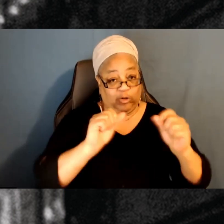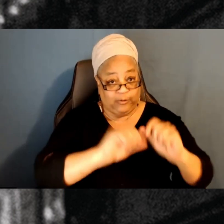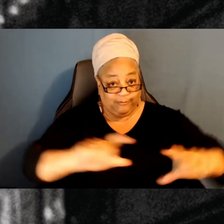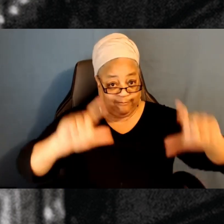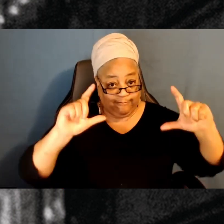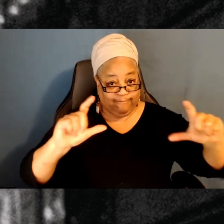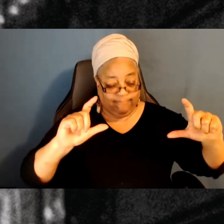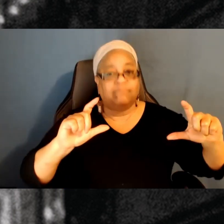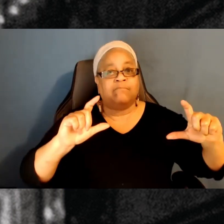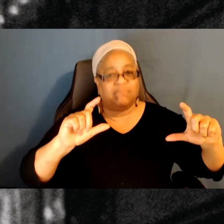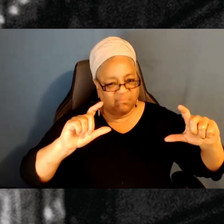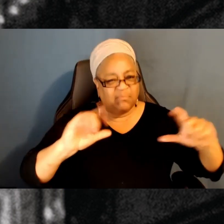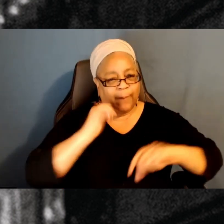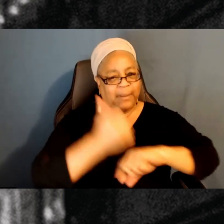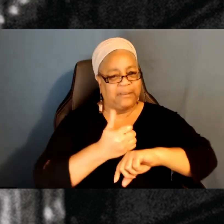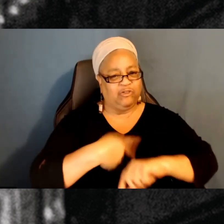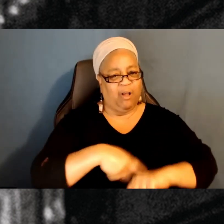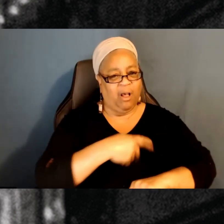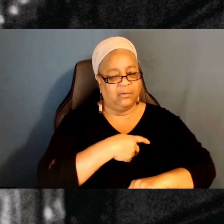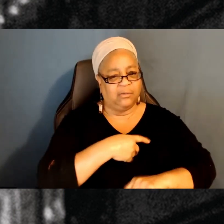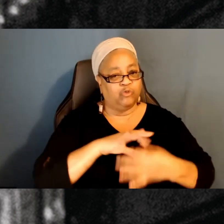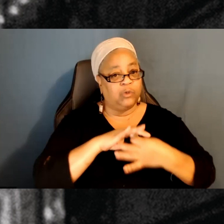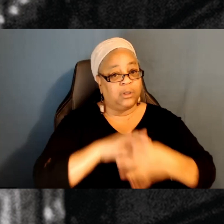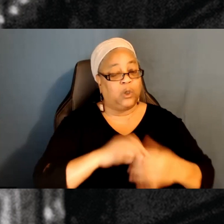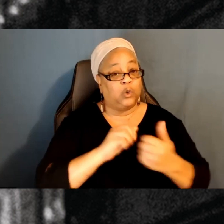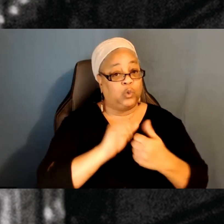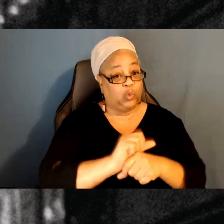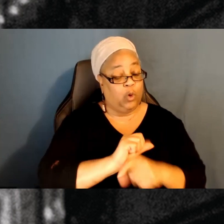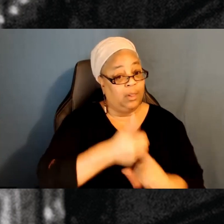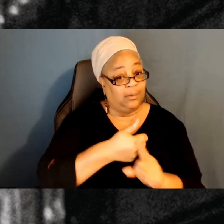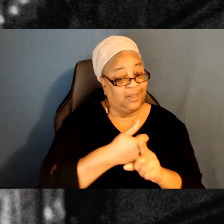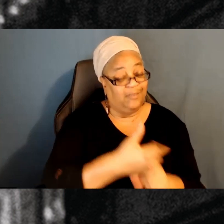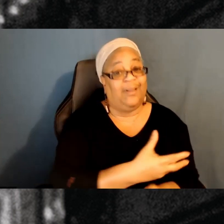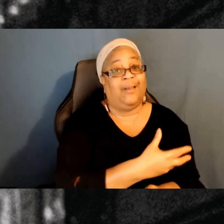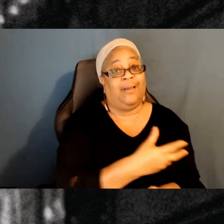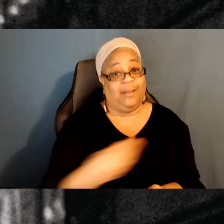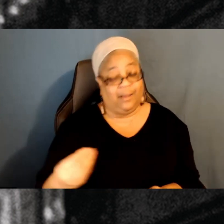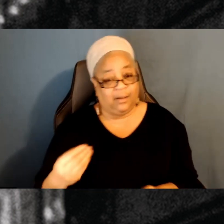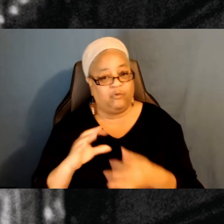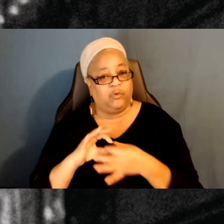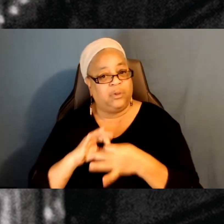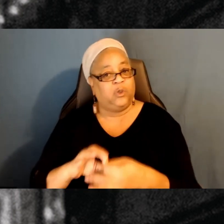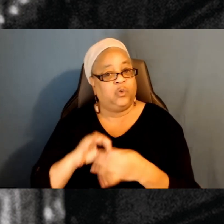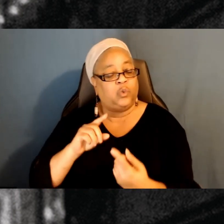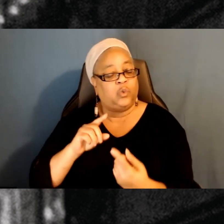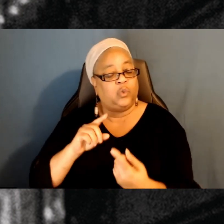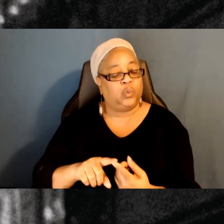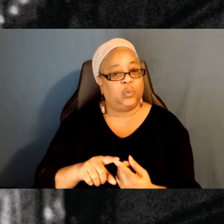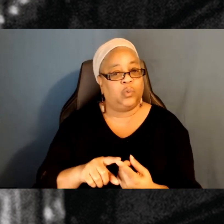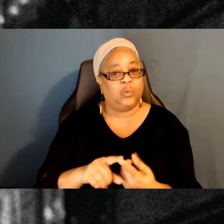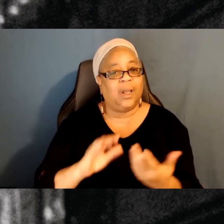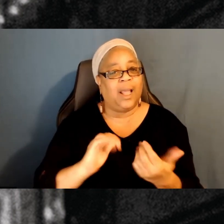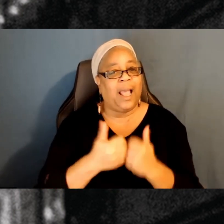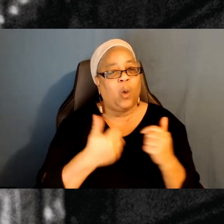us, not only in relationship to the works themselves, but in relationship to how